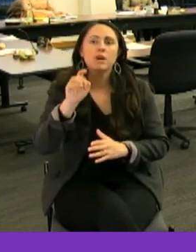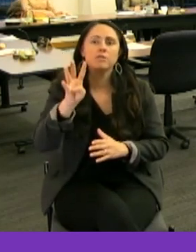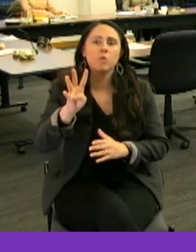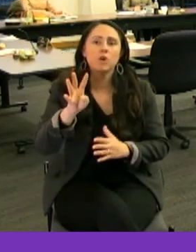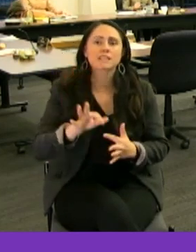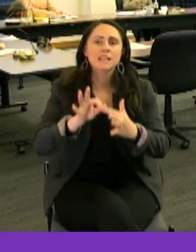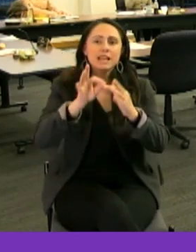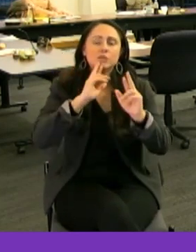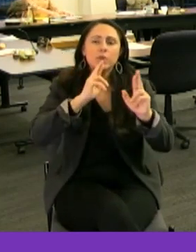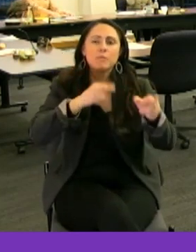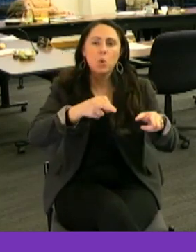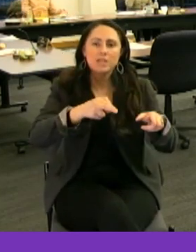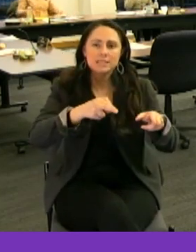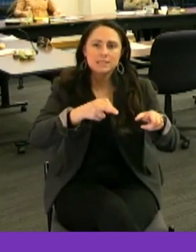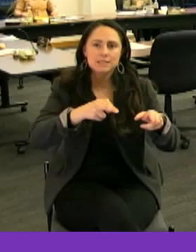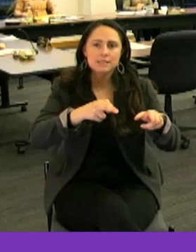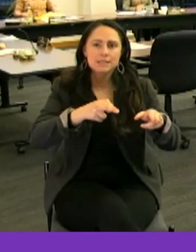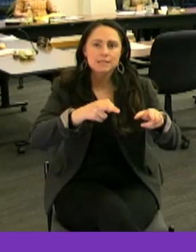1.4 selected reports.